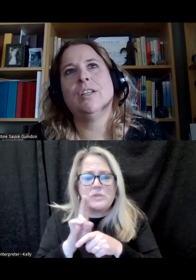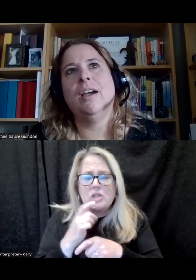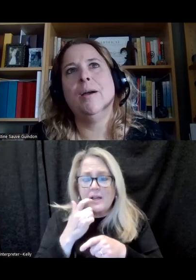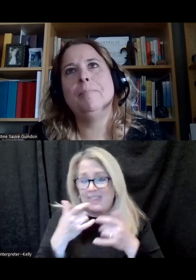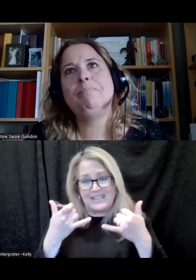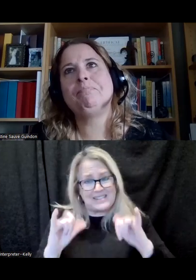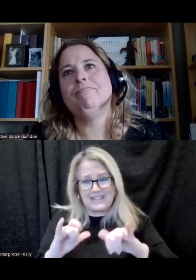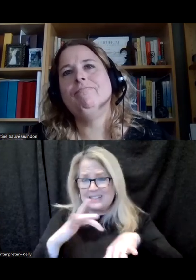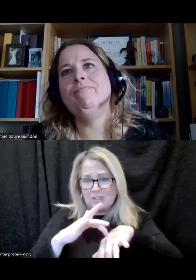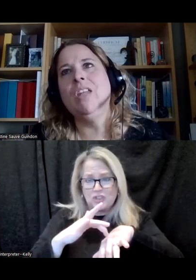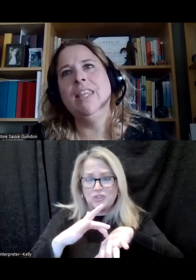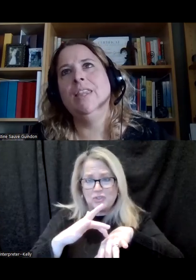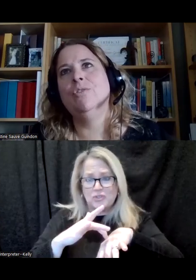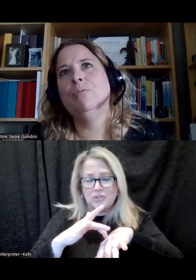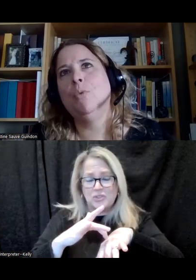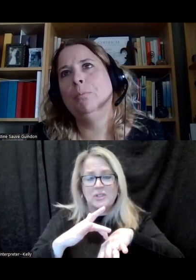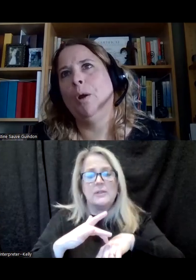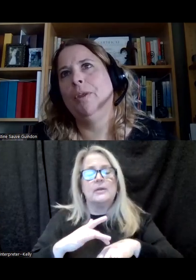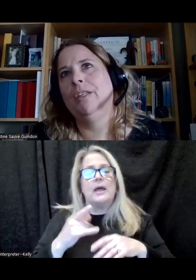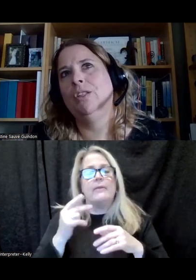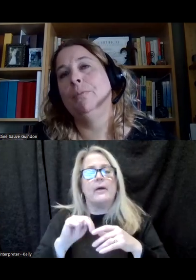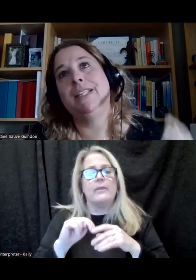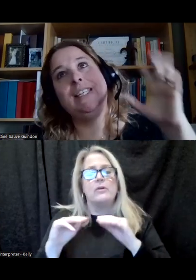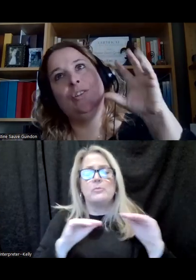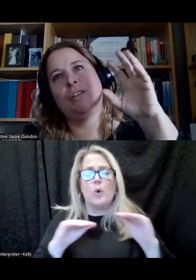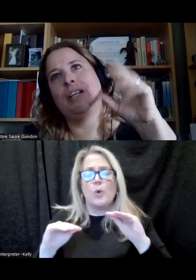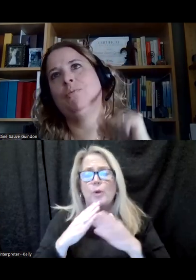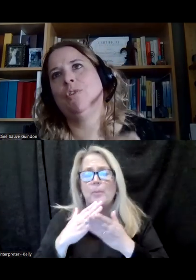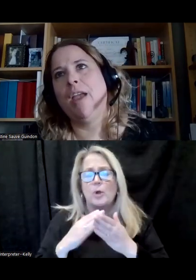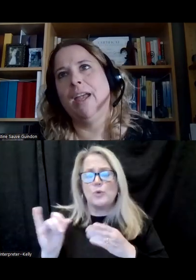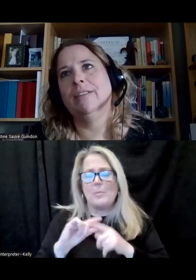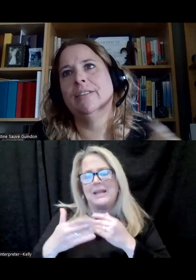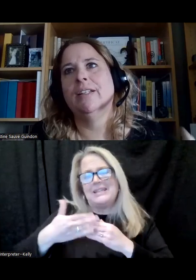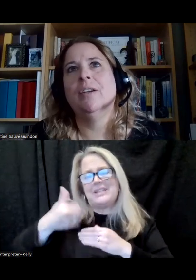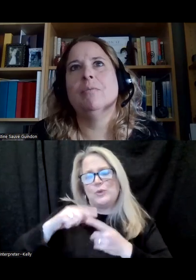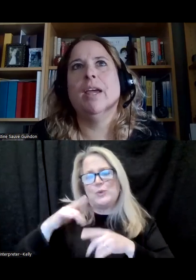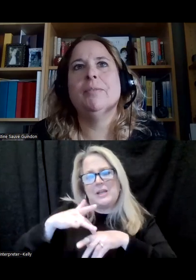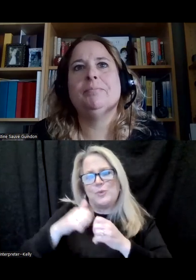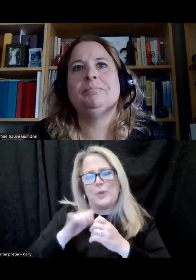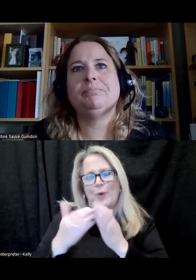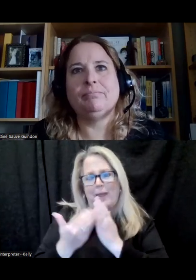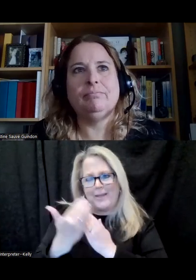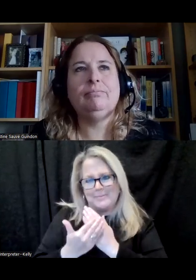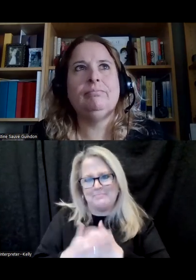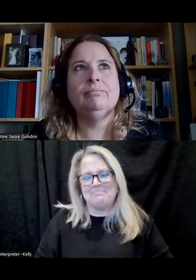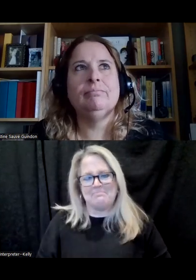touch. And then there's the motor part with it too, but it's easier to touch with your hand, right?